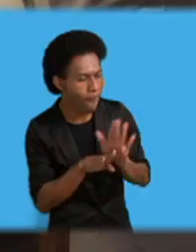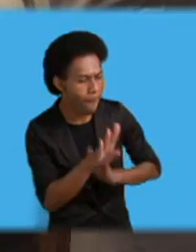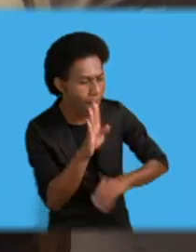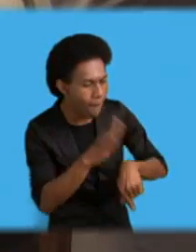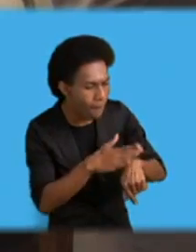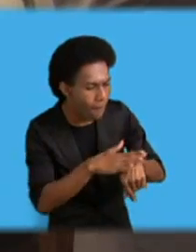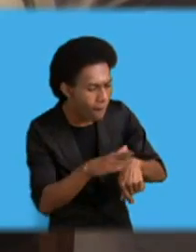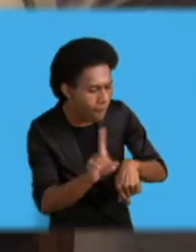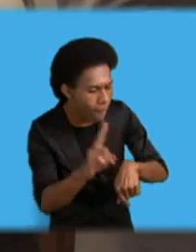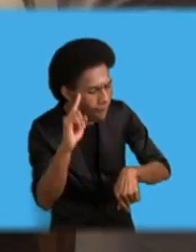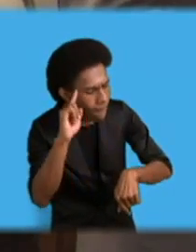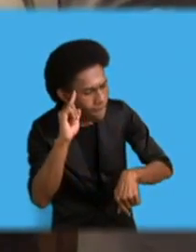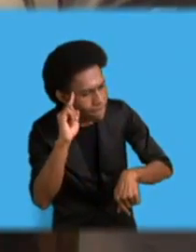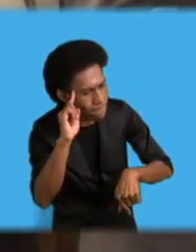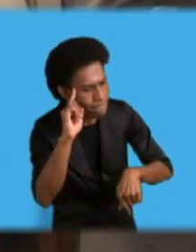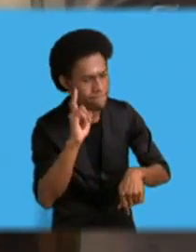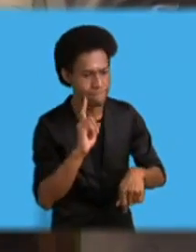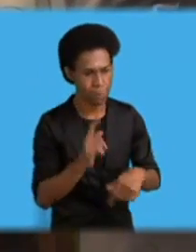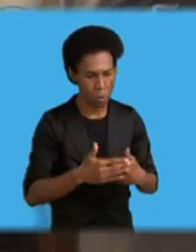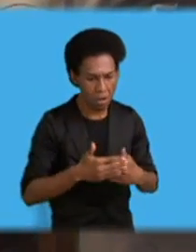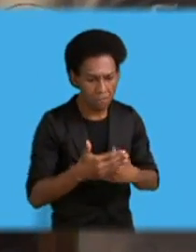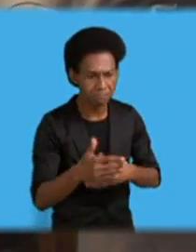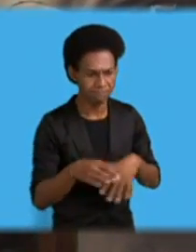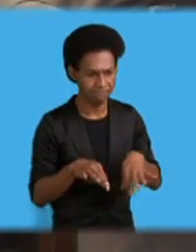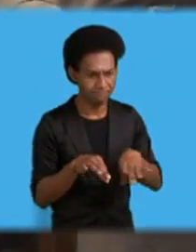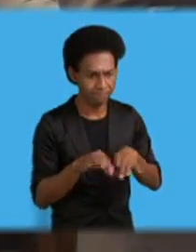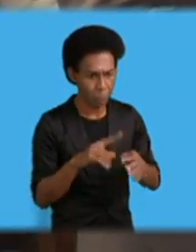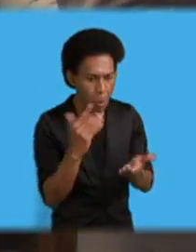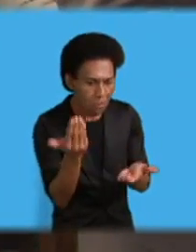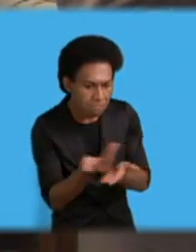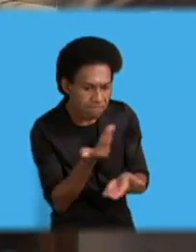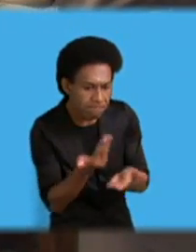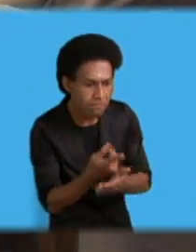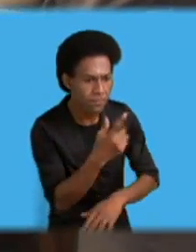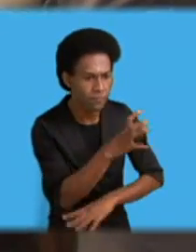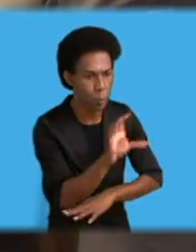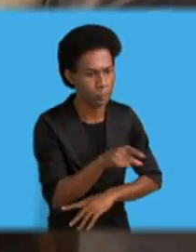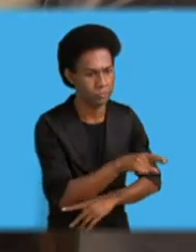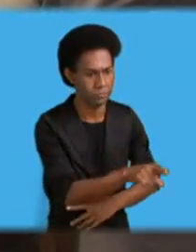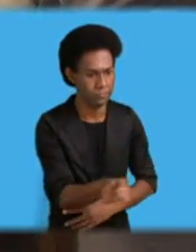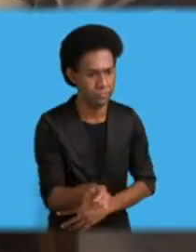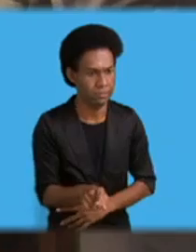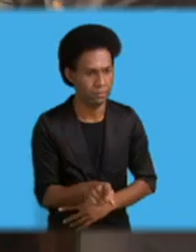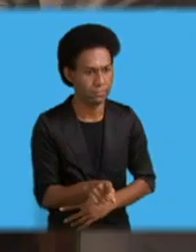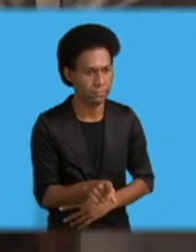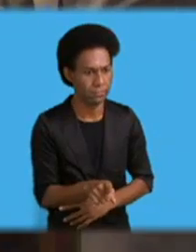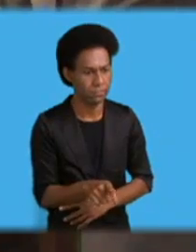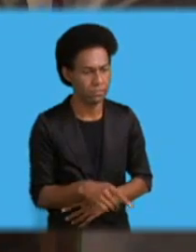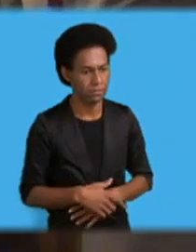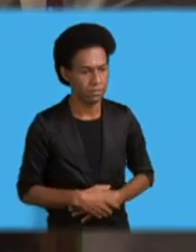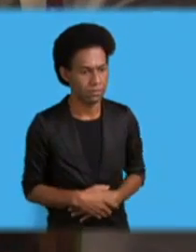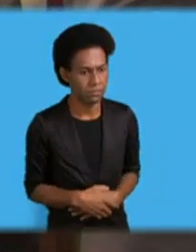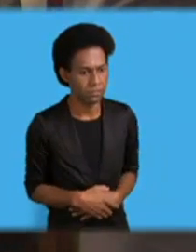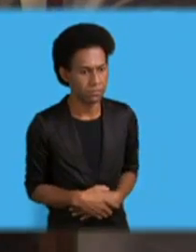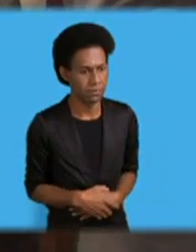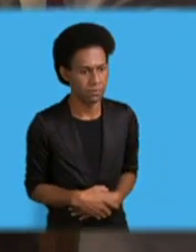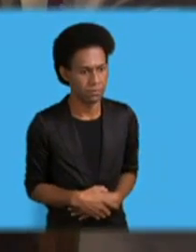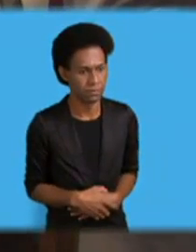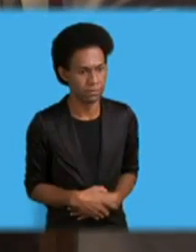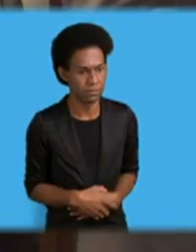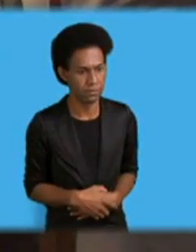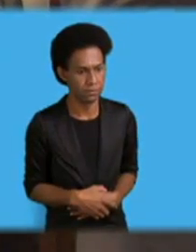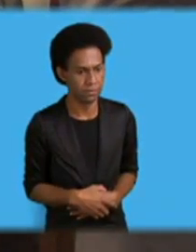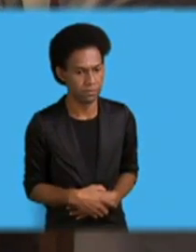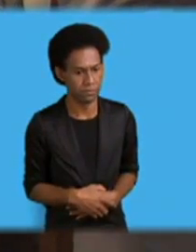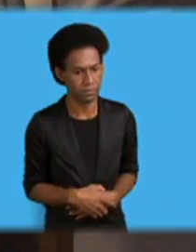clearly demarcate permanent agriculture land as well as land for other development needs from permanent forest land. Madam